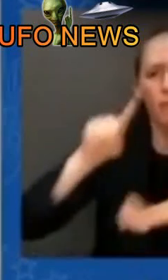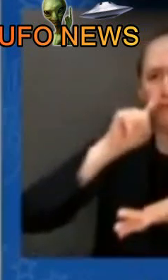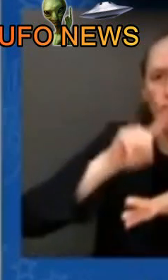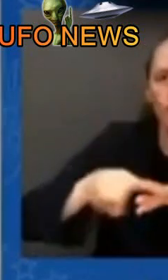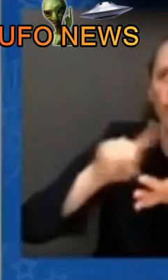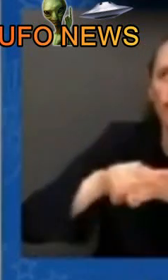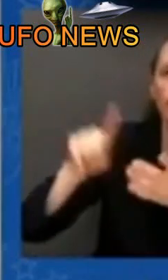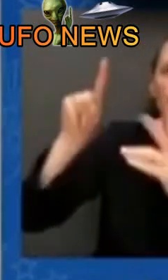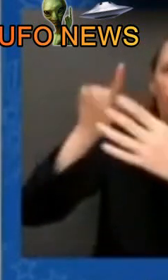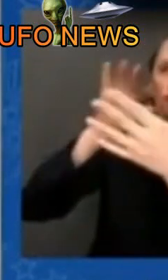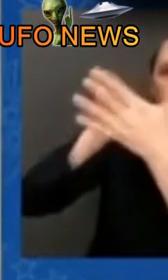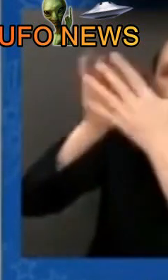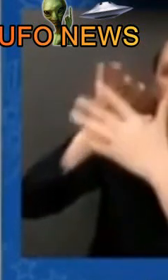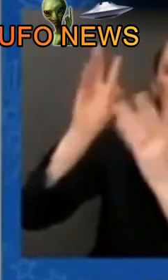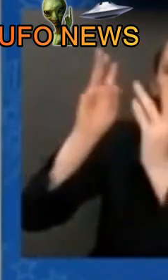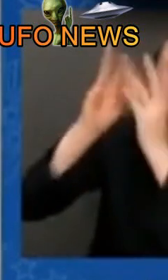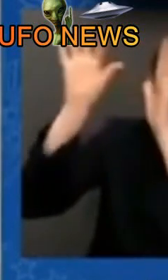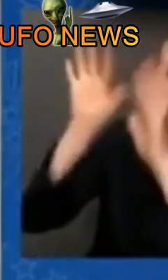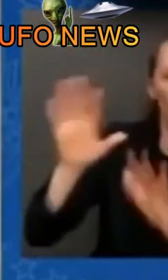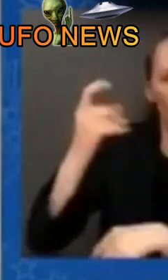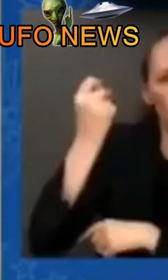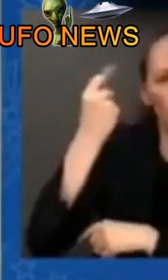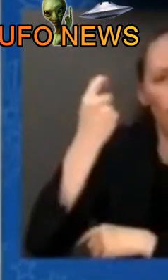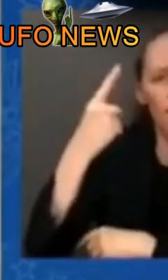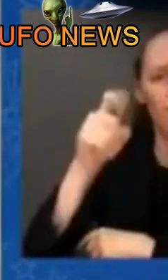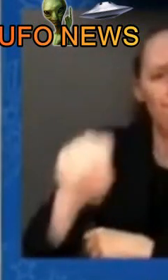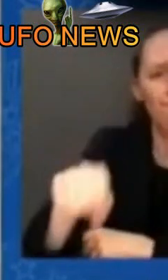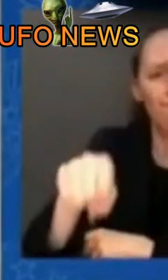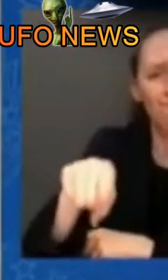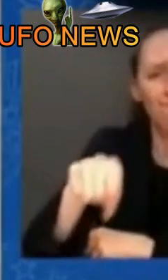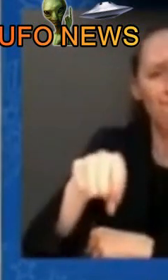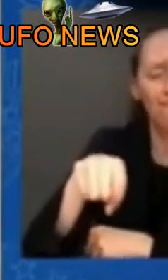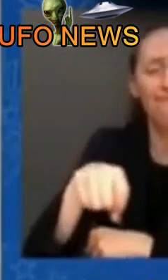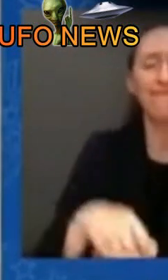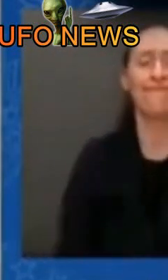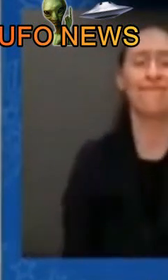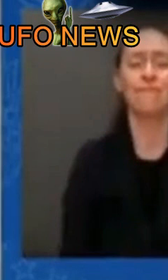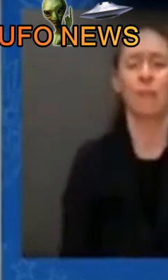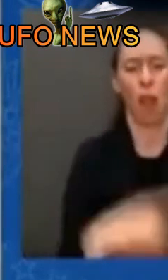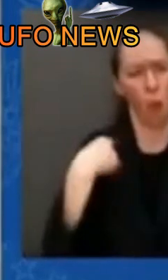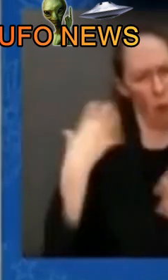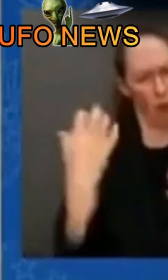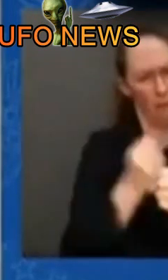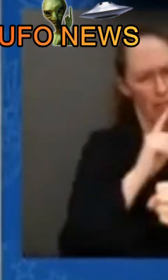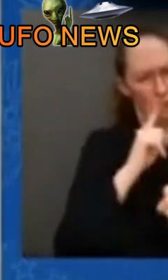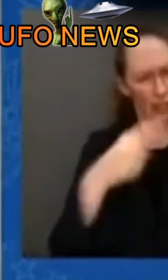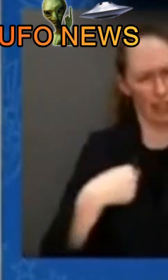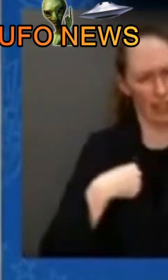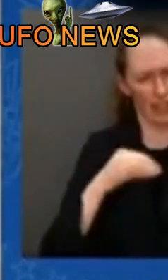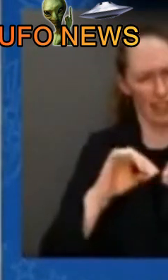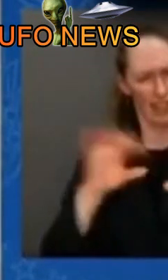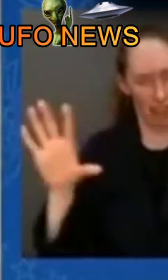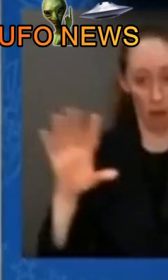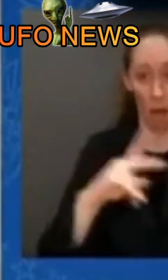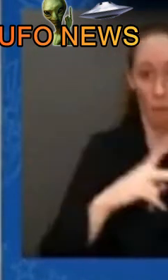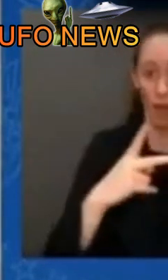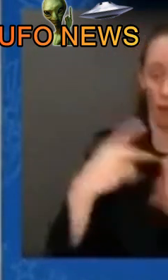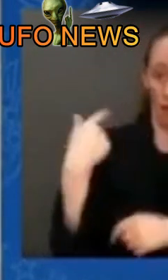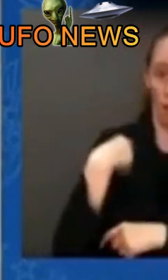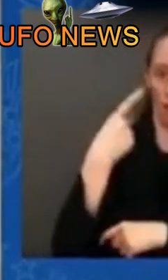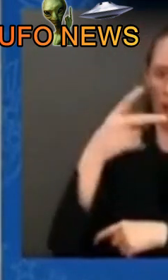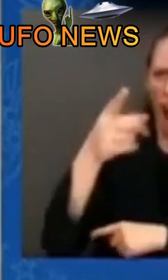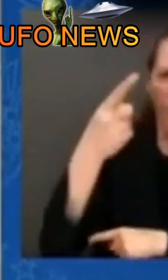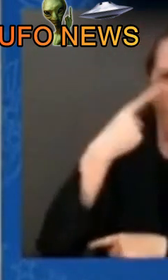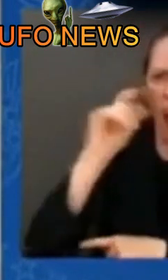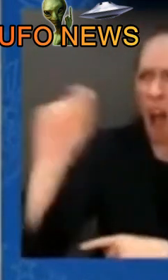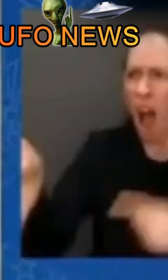have any evidence that there has been a sudden increase in the number of objects in the sky. We're now just seeing more of them, partially because